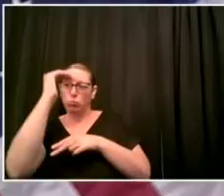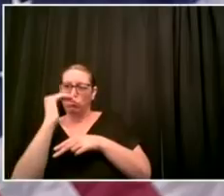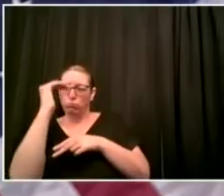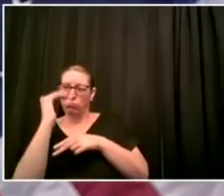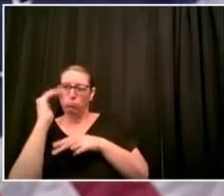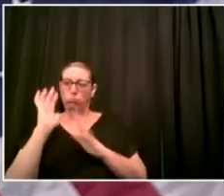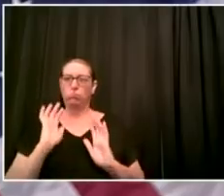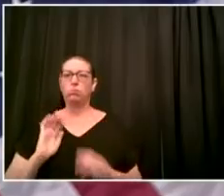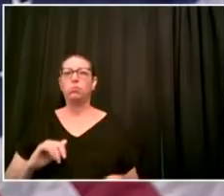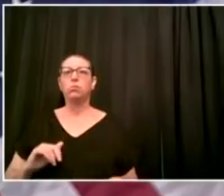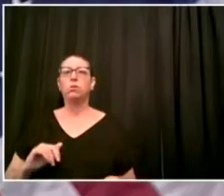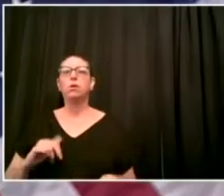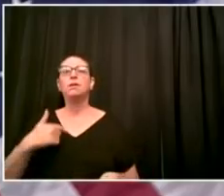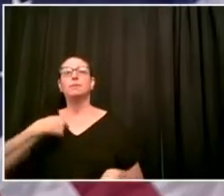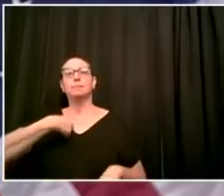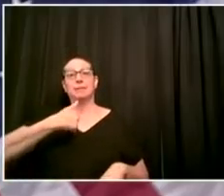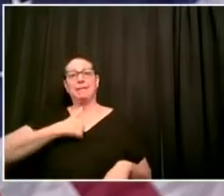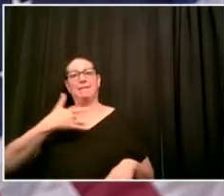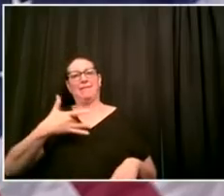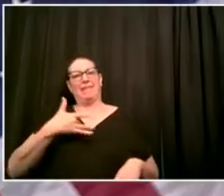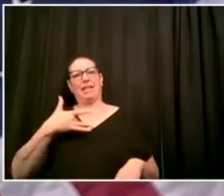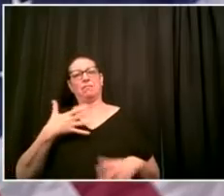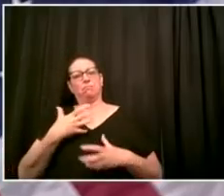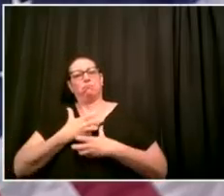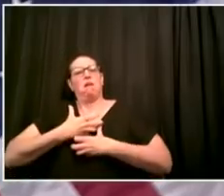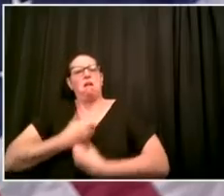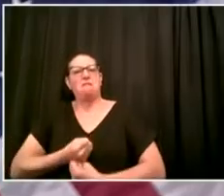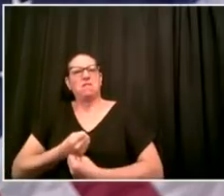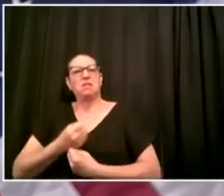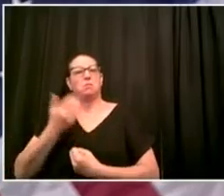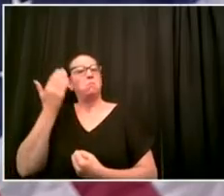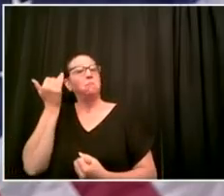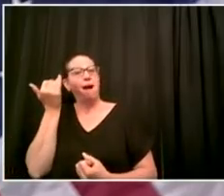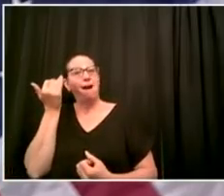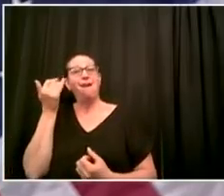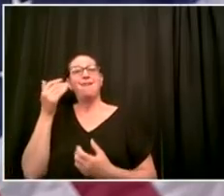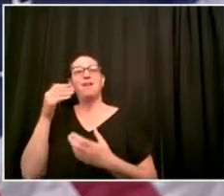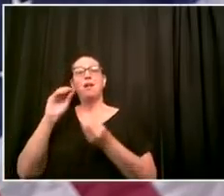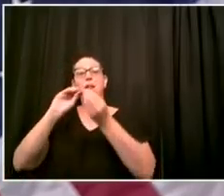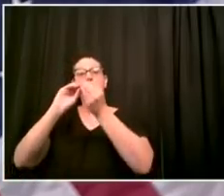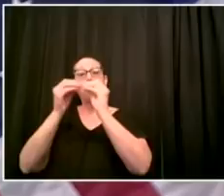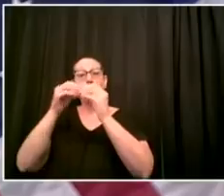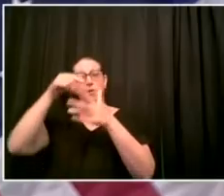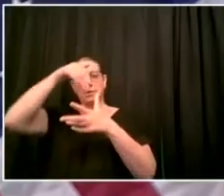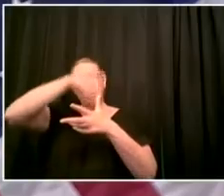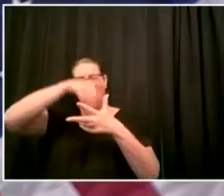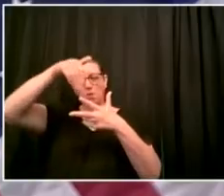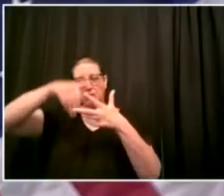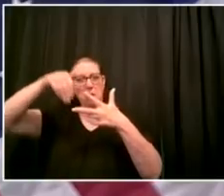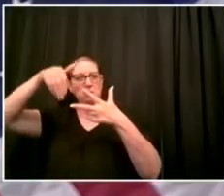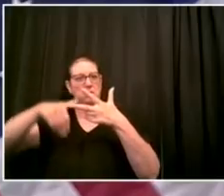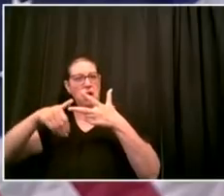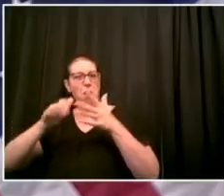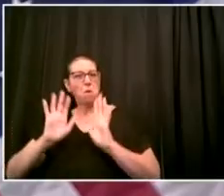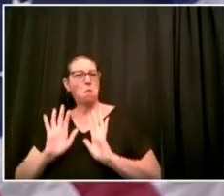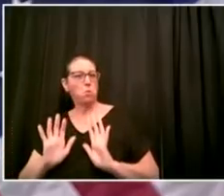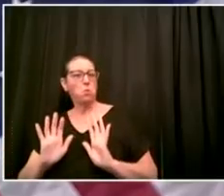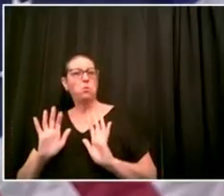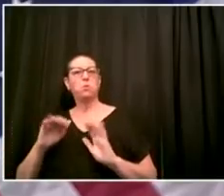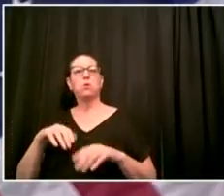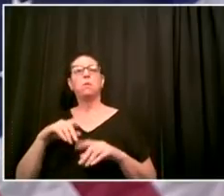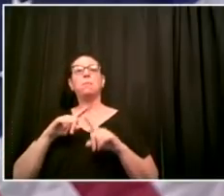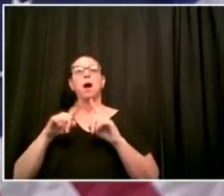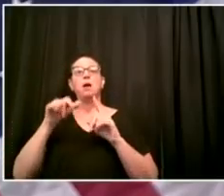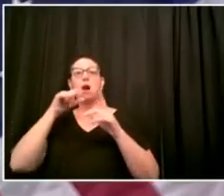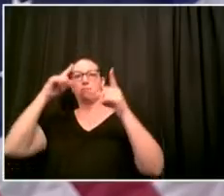very consistent trends here, but that doesn't mean we're there yet. And until we are 100% there, we're gonna be very clear that